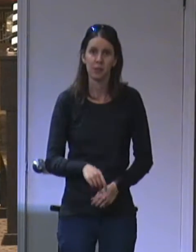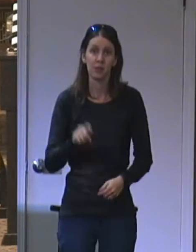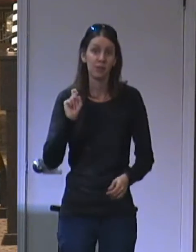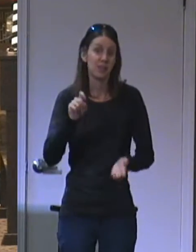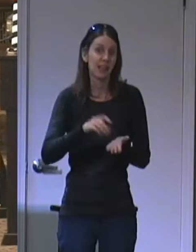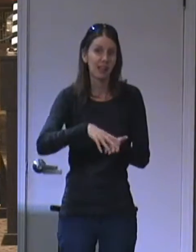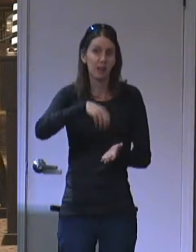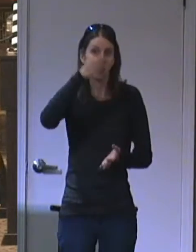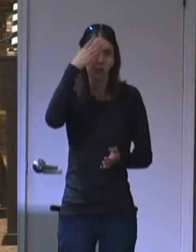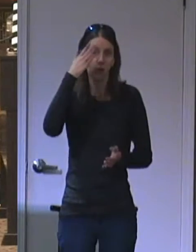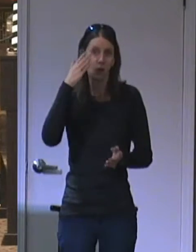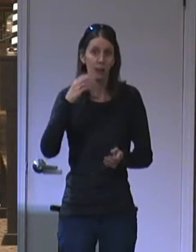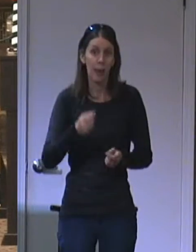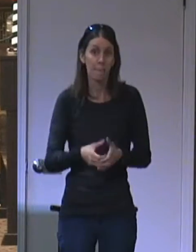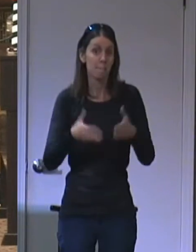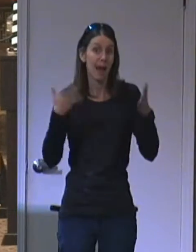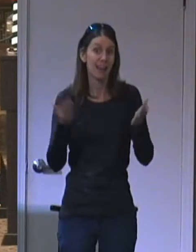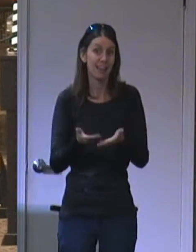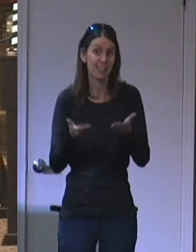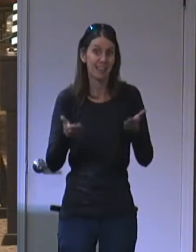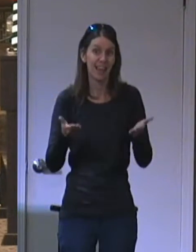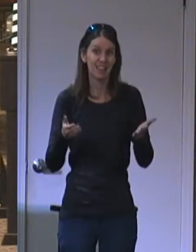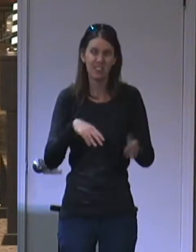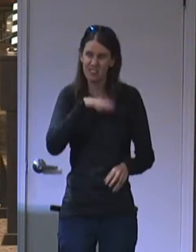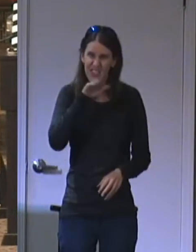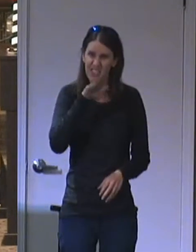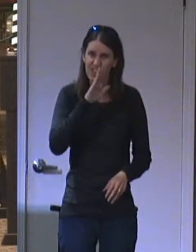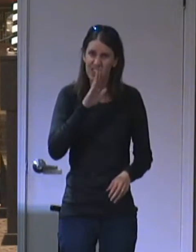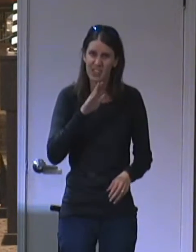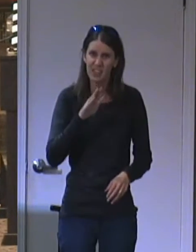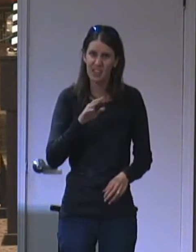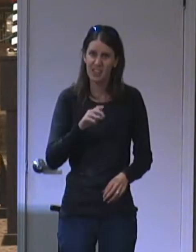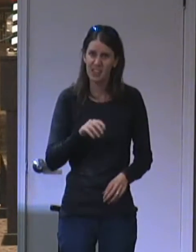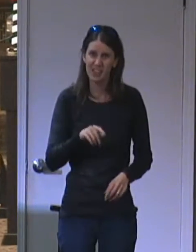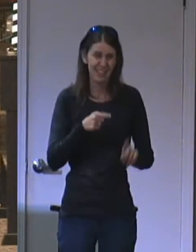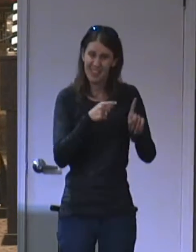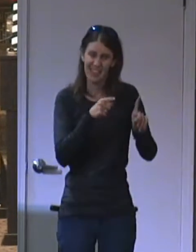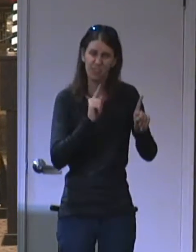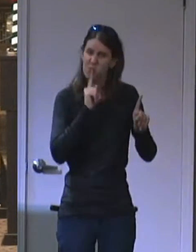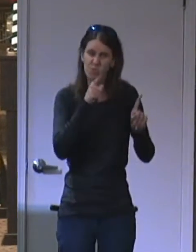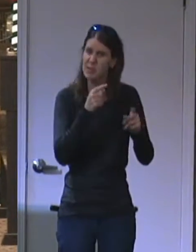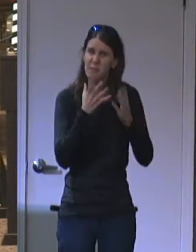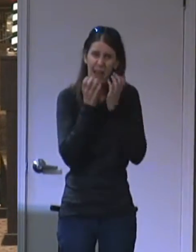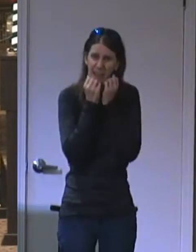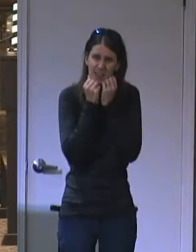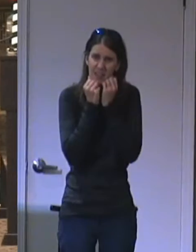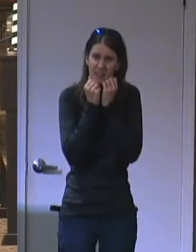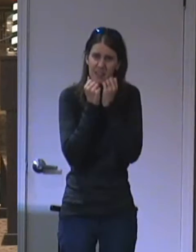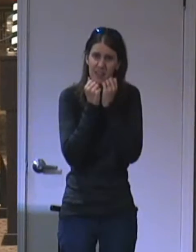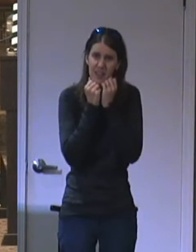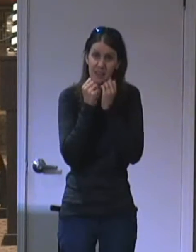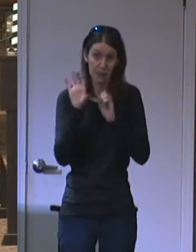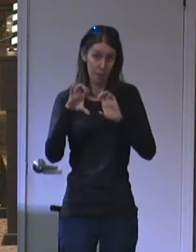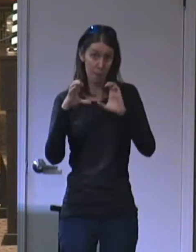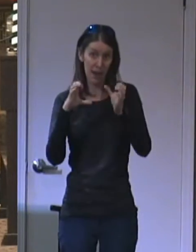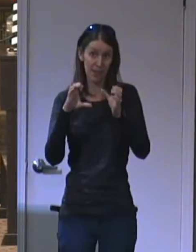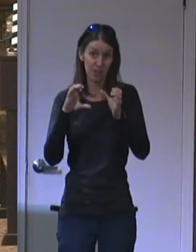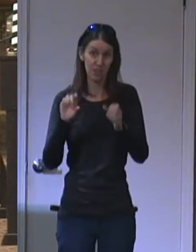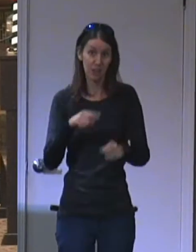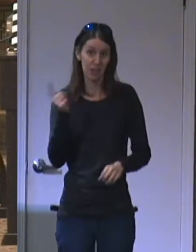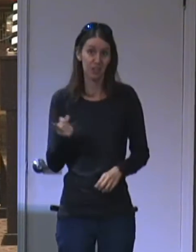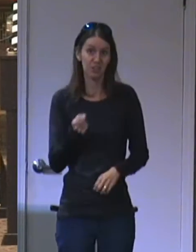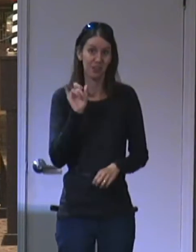We need to learn that many of the things that frustrate us, they don't really matter when it comes to the things